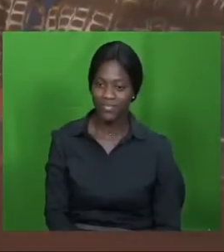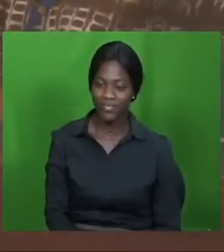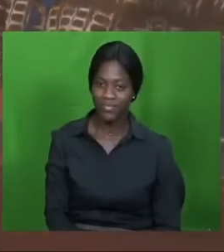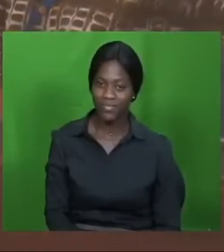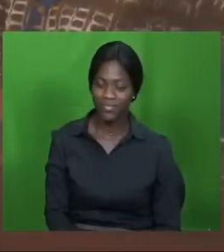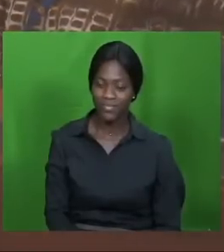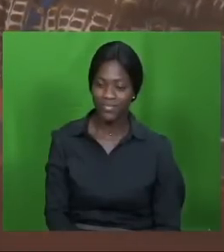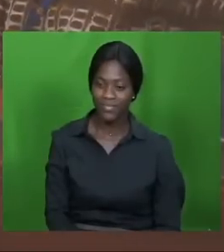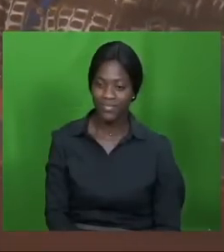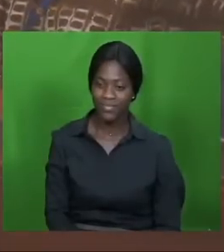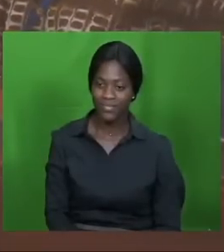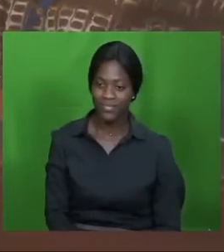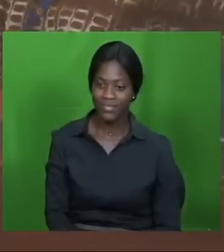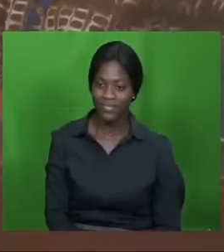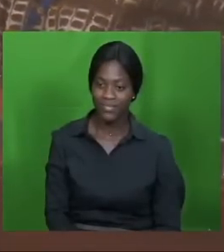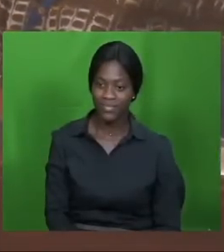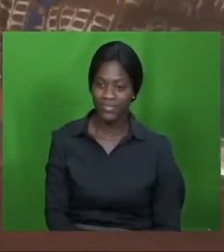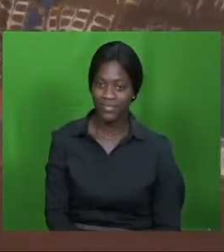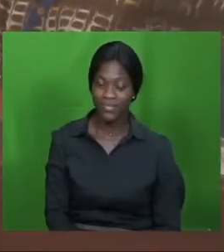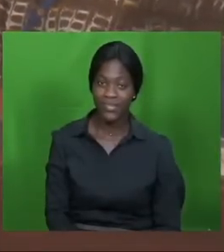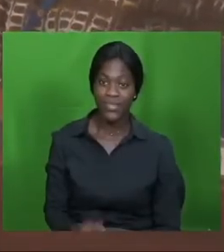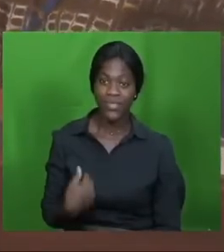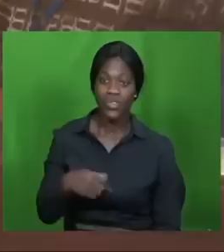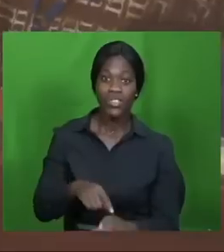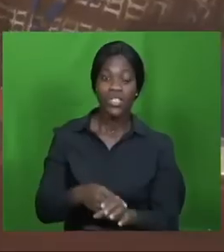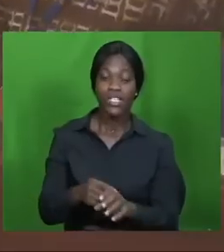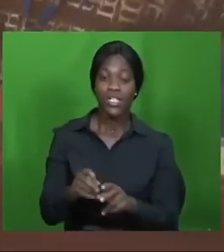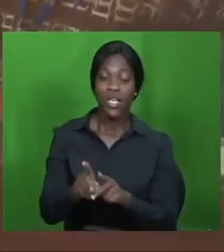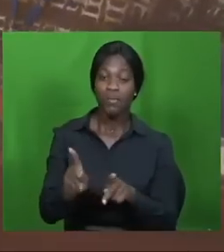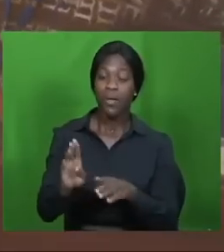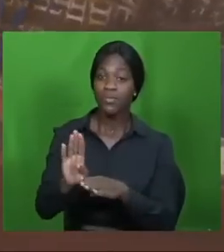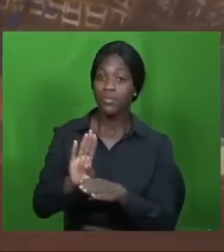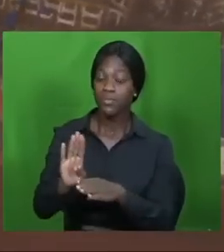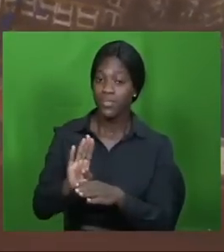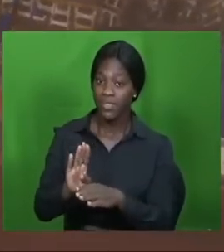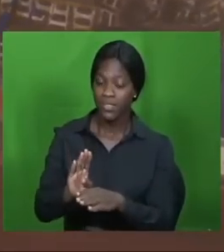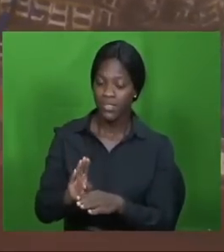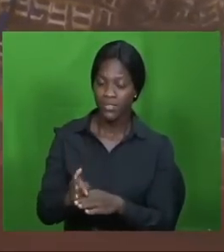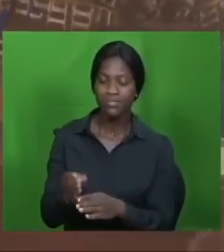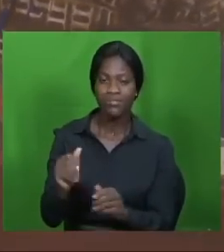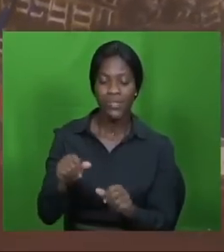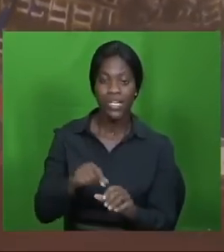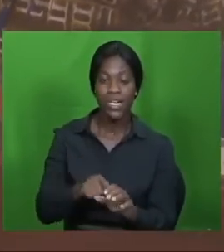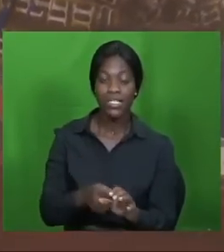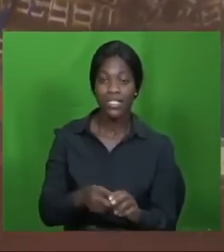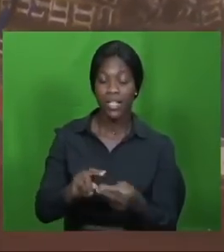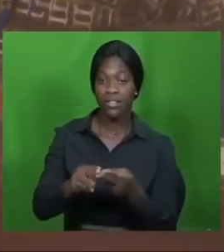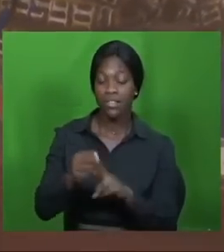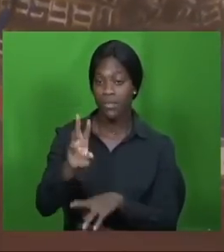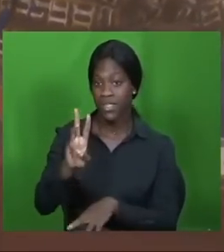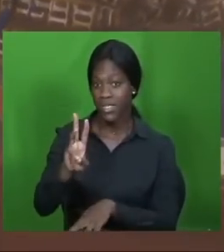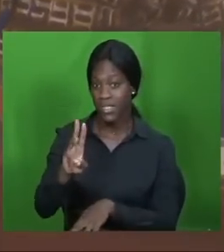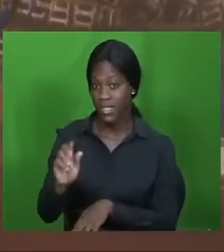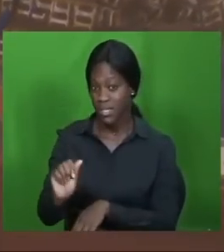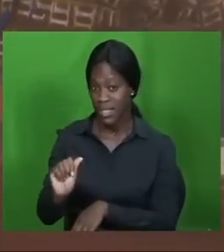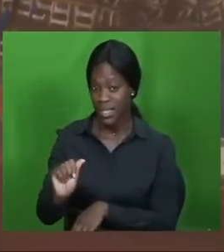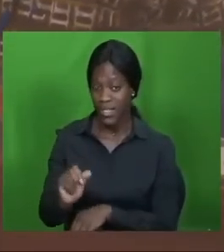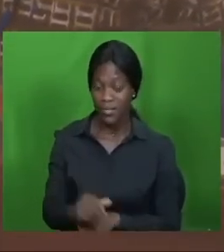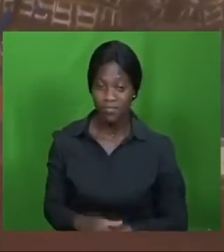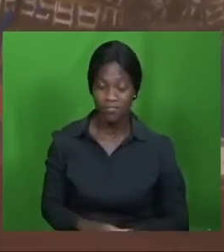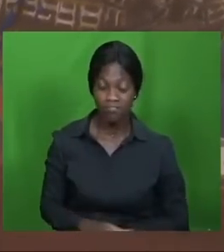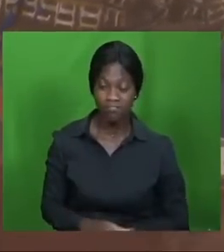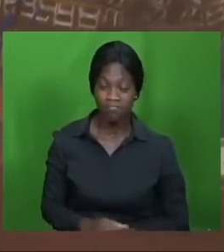Speaker, at the commencement of public business, we can now take item 6A on